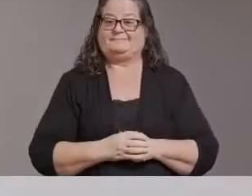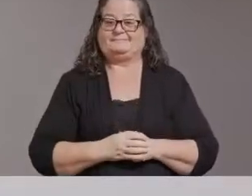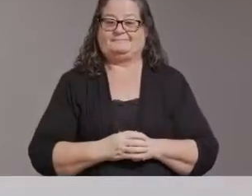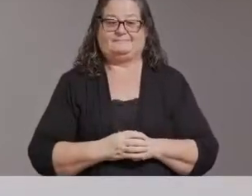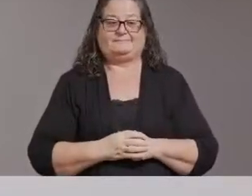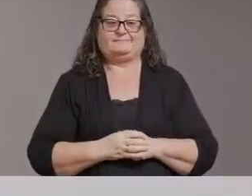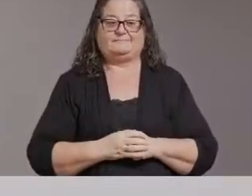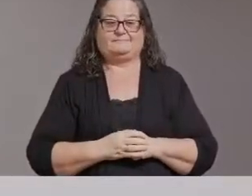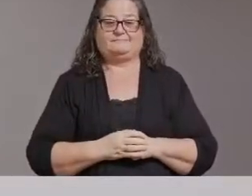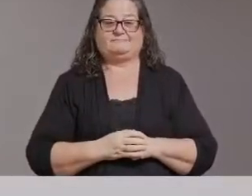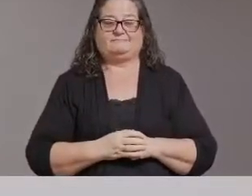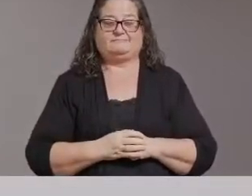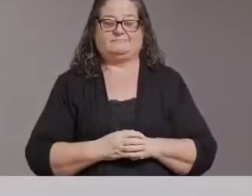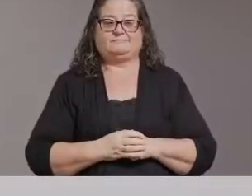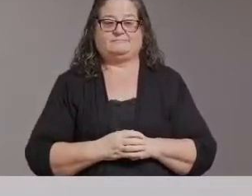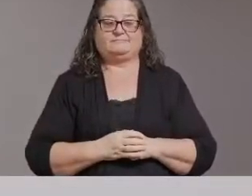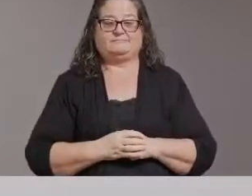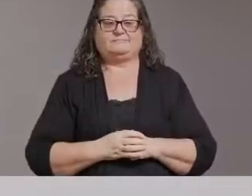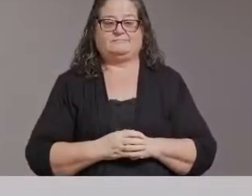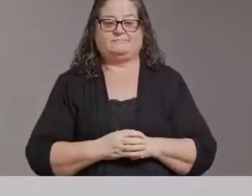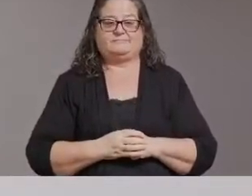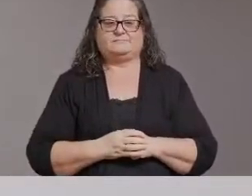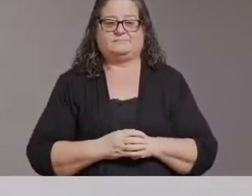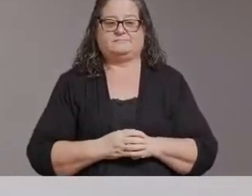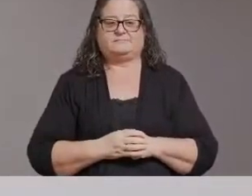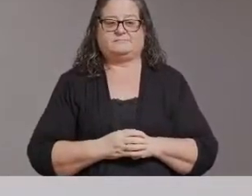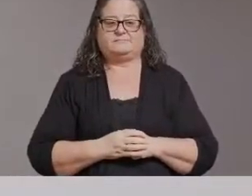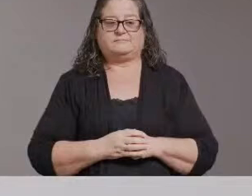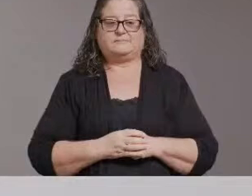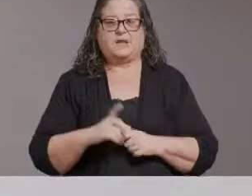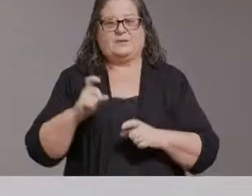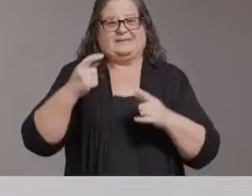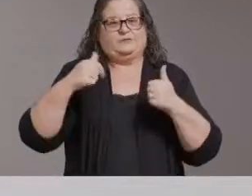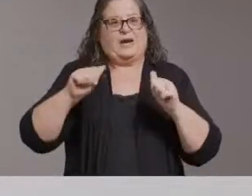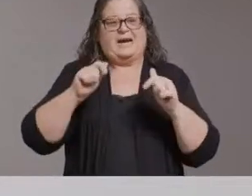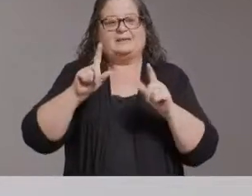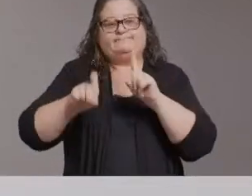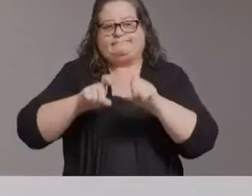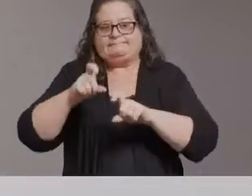can by 2 o'clock. First up is Cameron. Hi, Cameron.